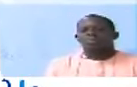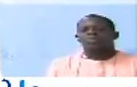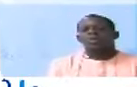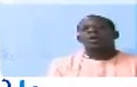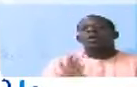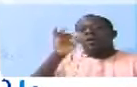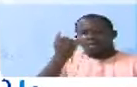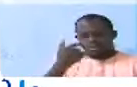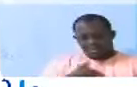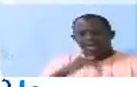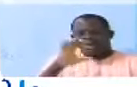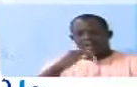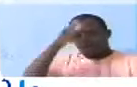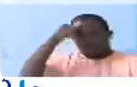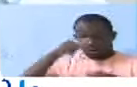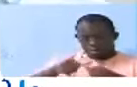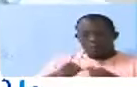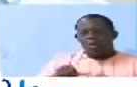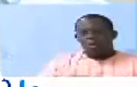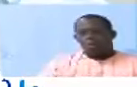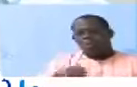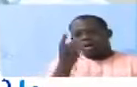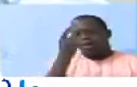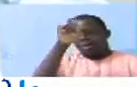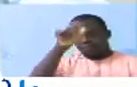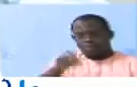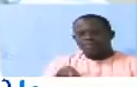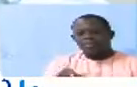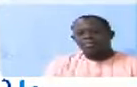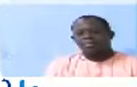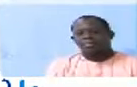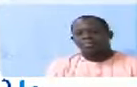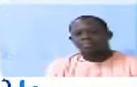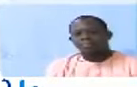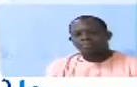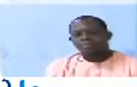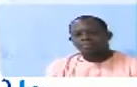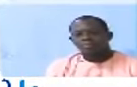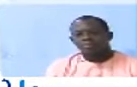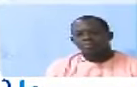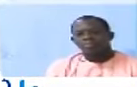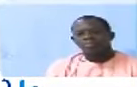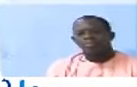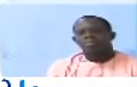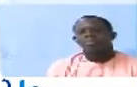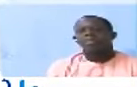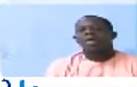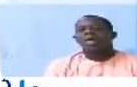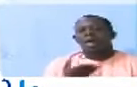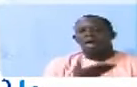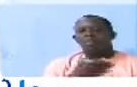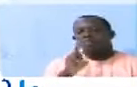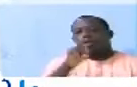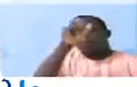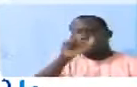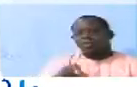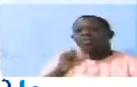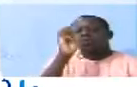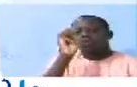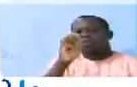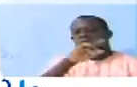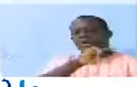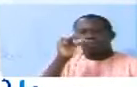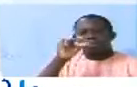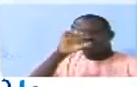one of them. Atodo? Kasinko wale mbamfu, kabunko le kafai Chinese. Well, whether he's a kasinka or